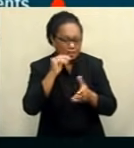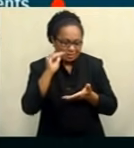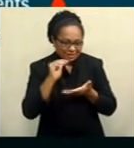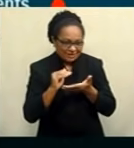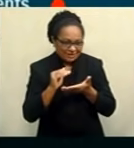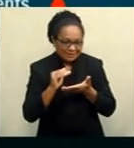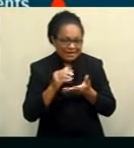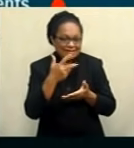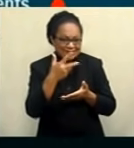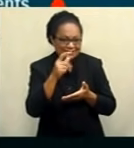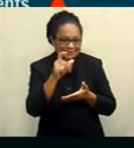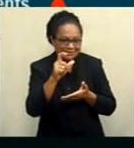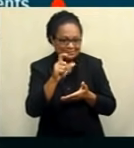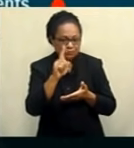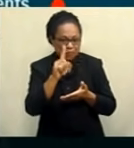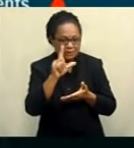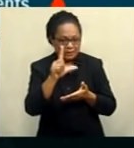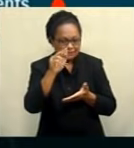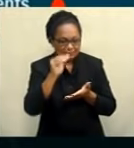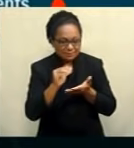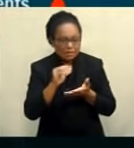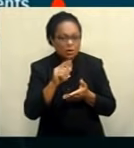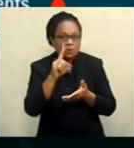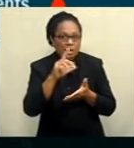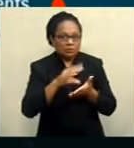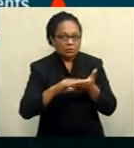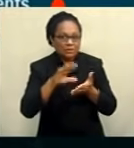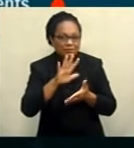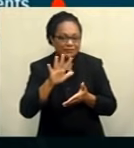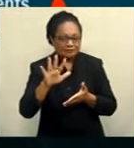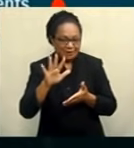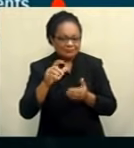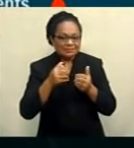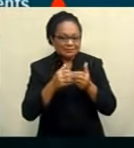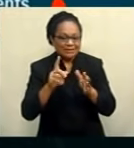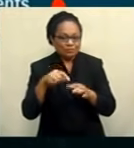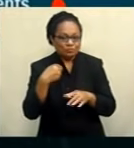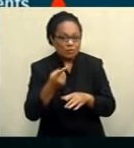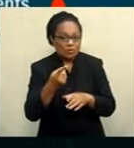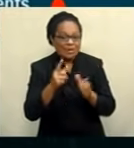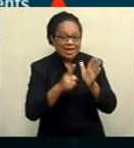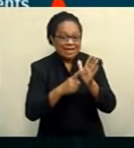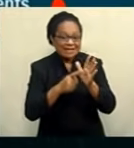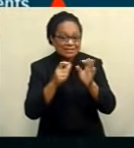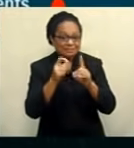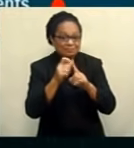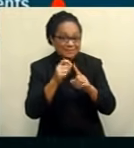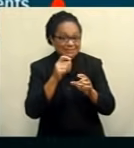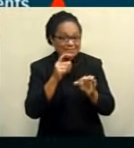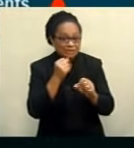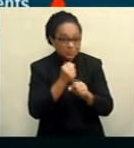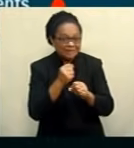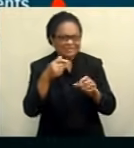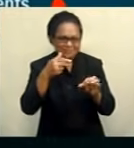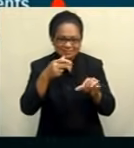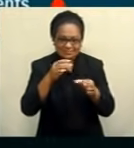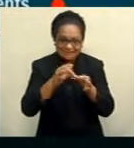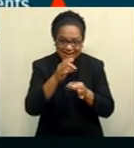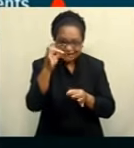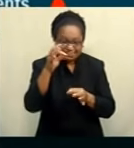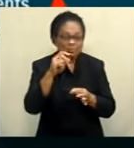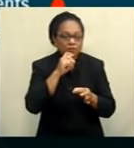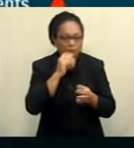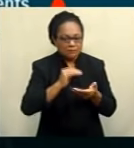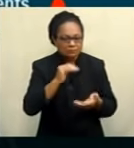price by 8 cents a litre and cost $1.55 from tomorrow. LPG products will see an increase in price across the board.